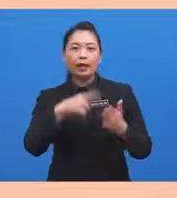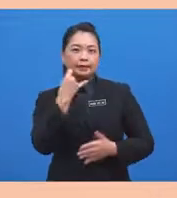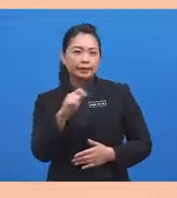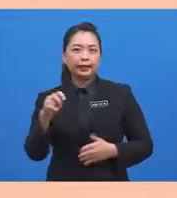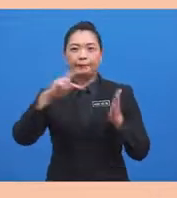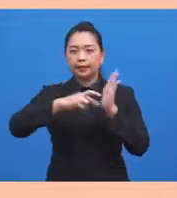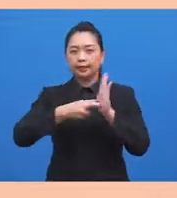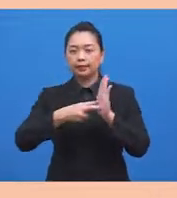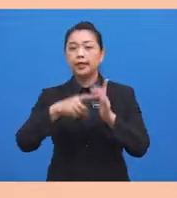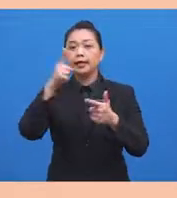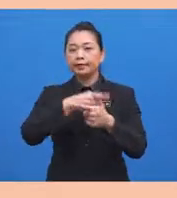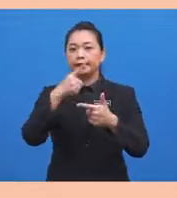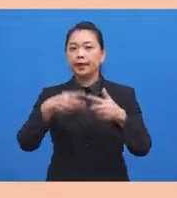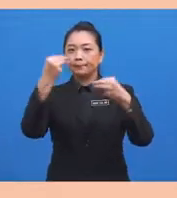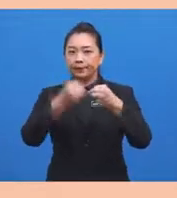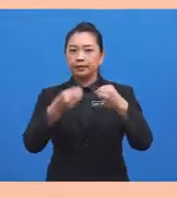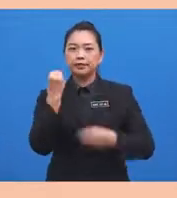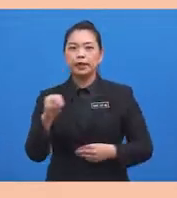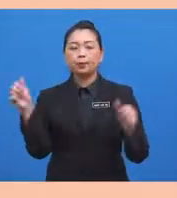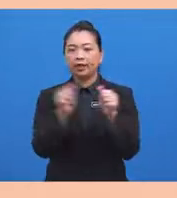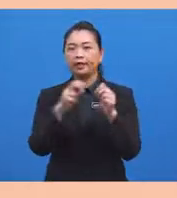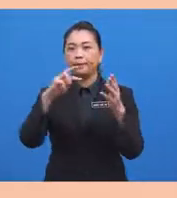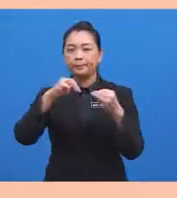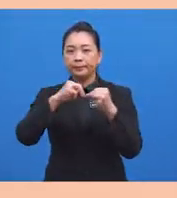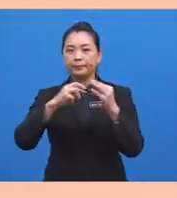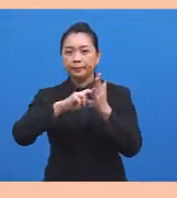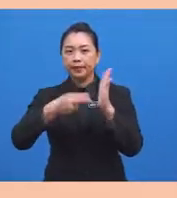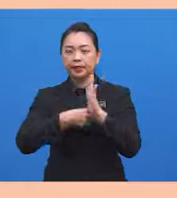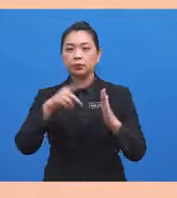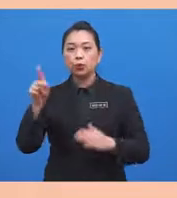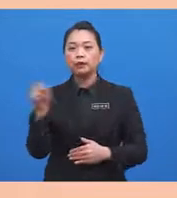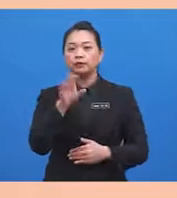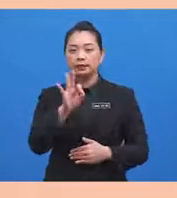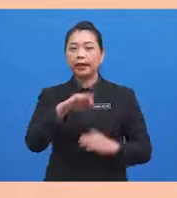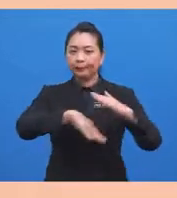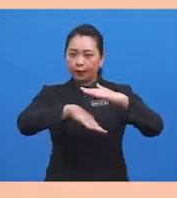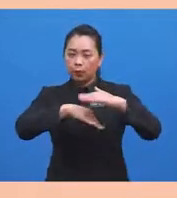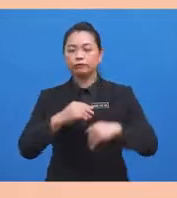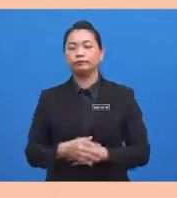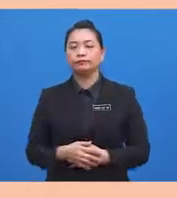mean. Then match them with the meanings 1 to 9 below.